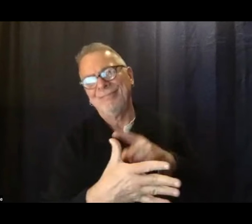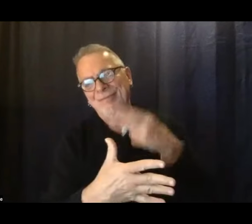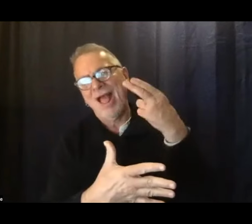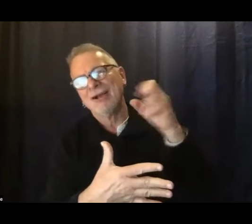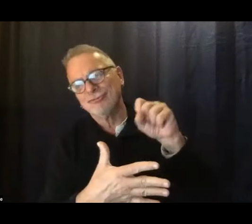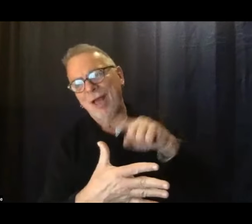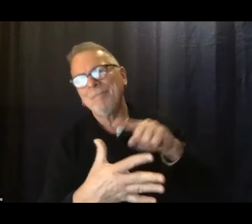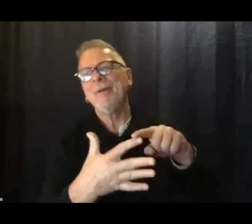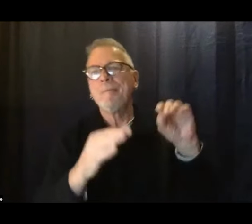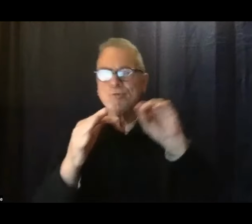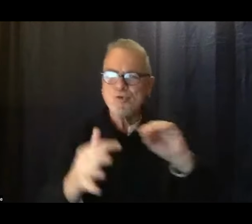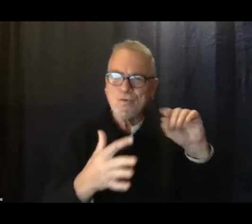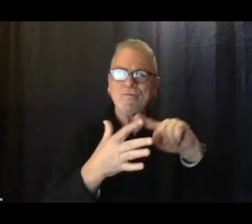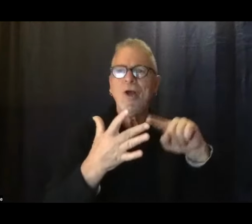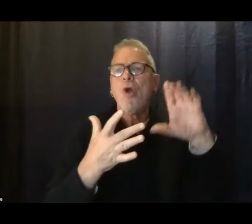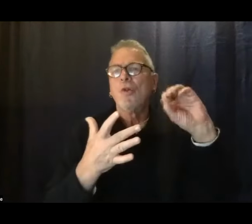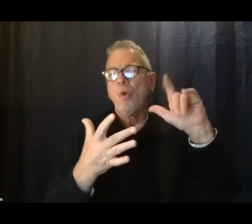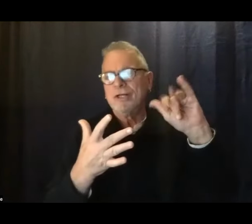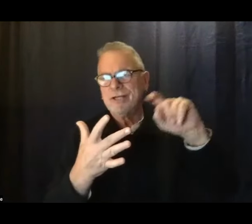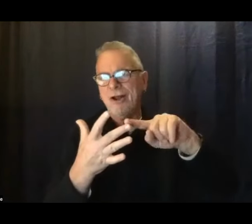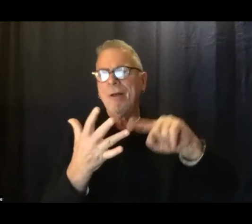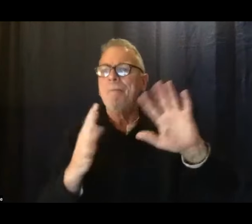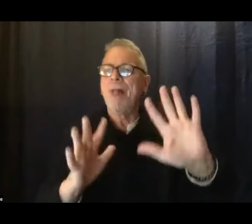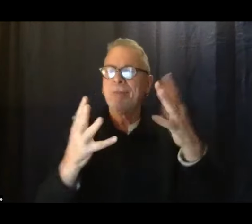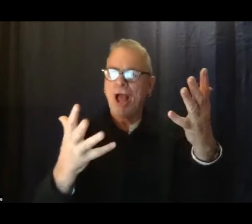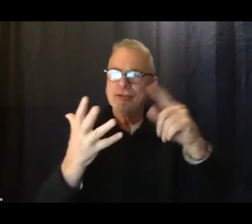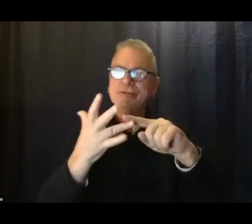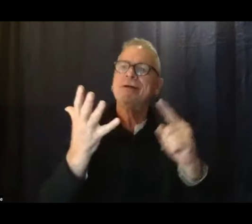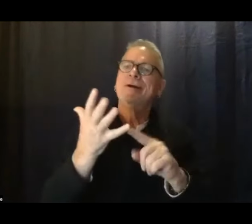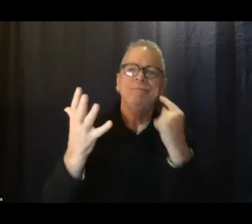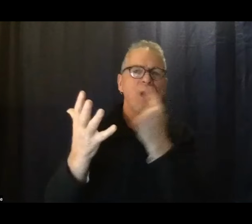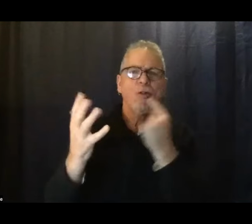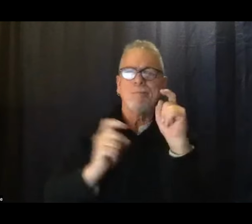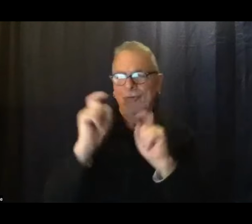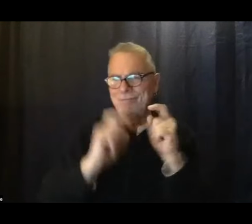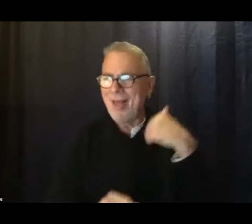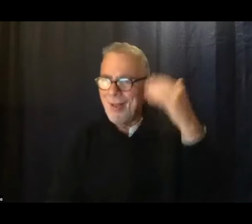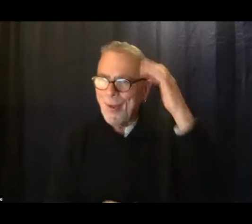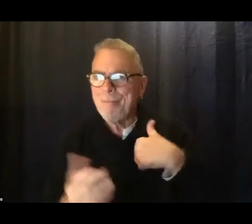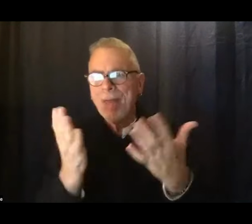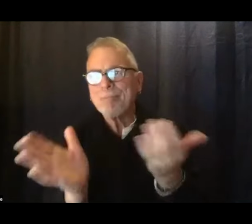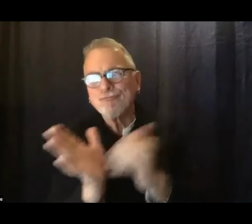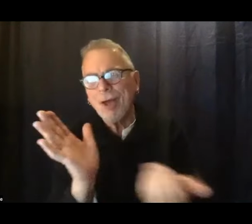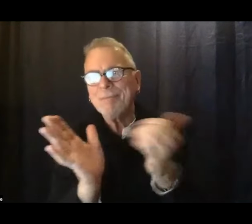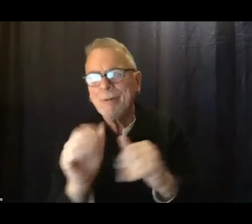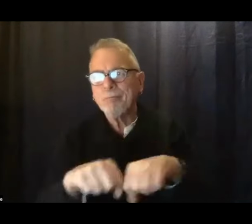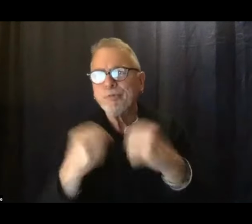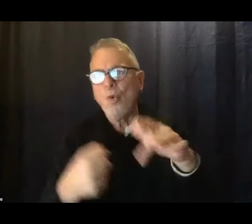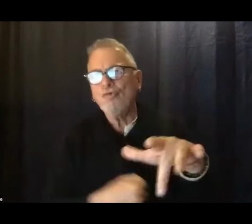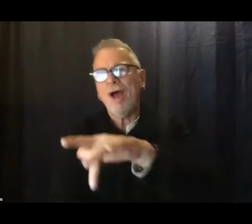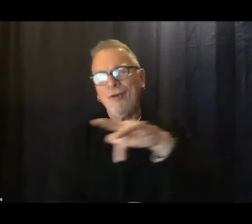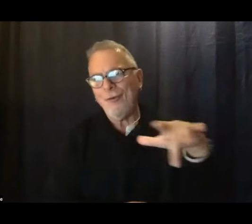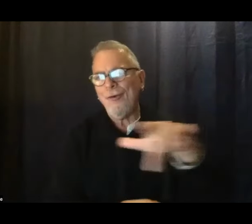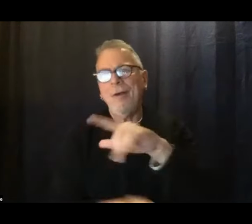be fluent and perfect? You have to know your hand shapes, your movements, your palm orientation, your location, and your